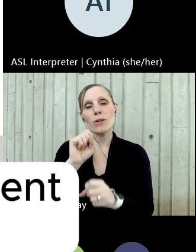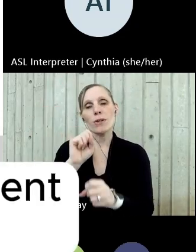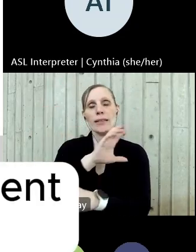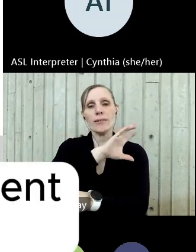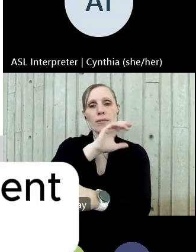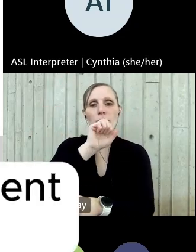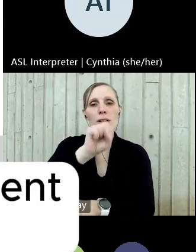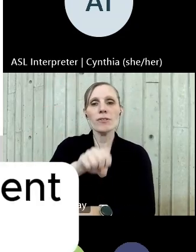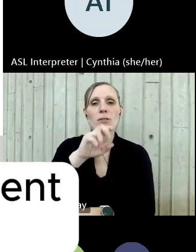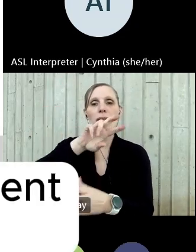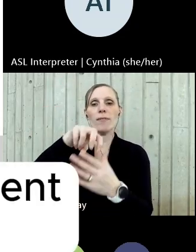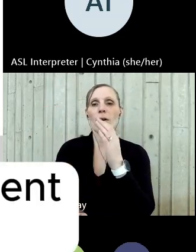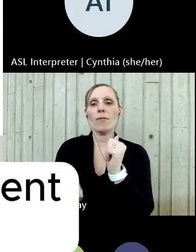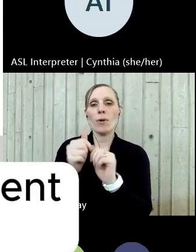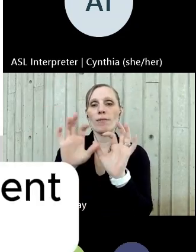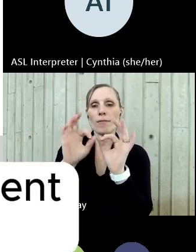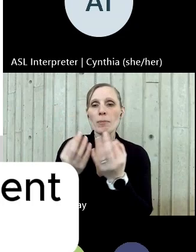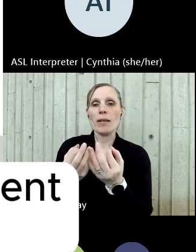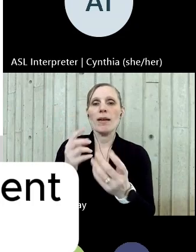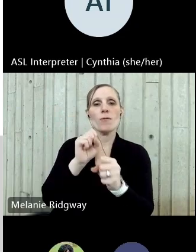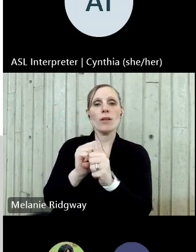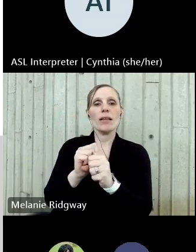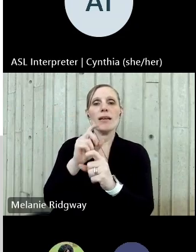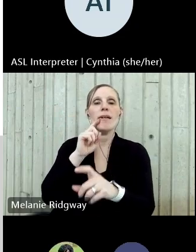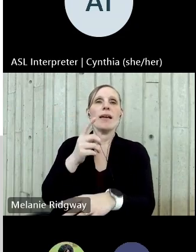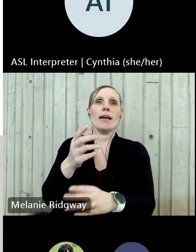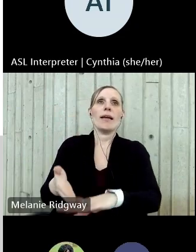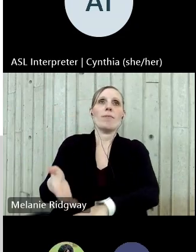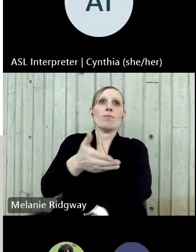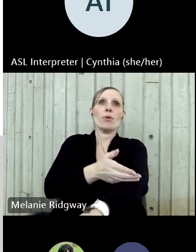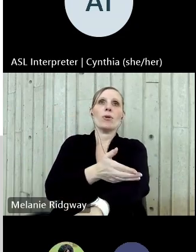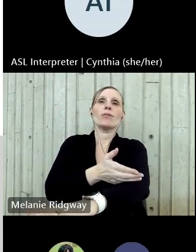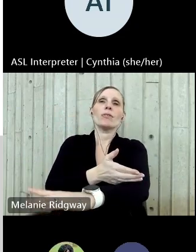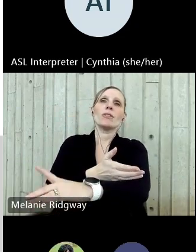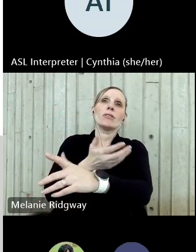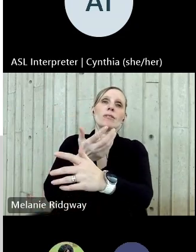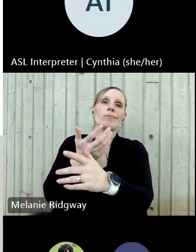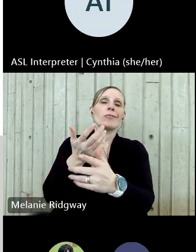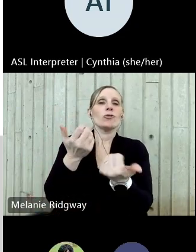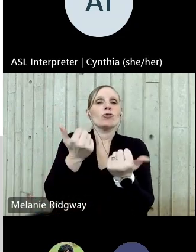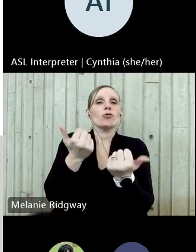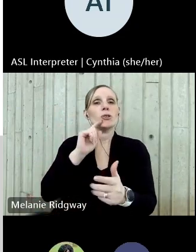to improving disability employment services. So first up will be